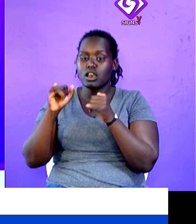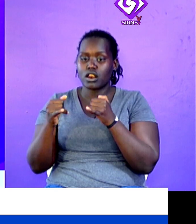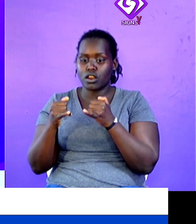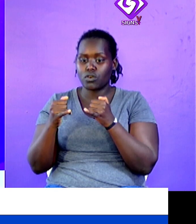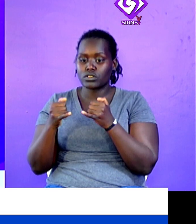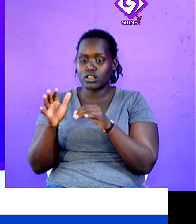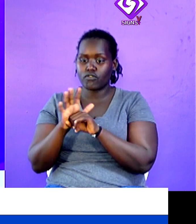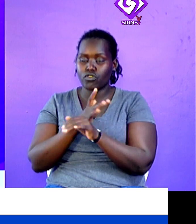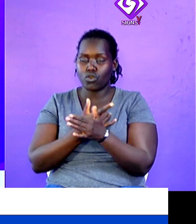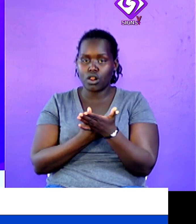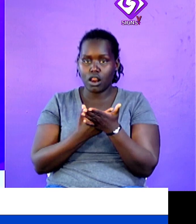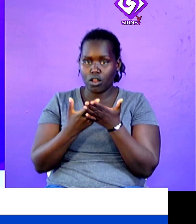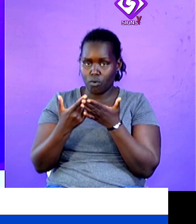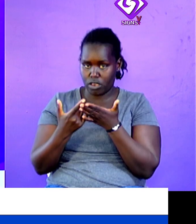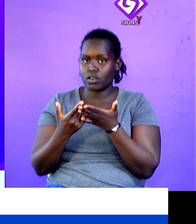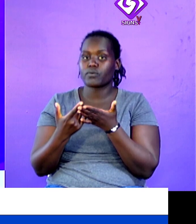week. And